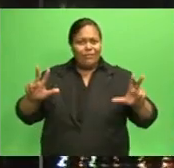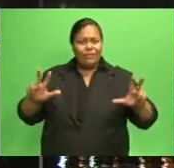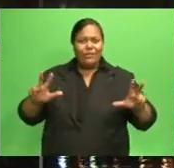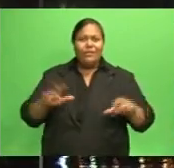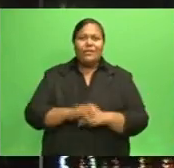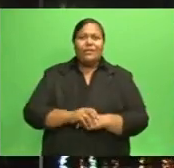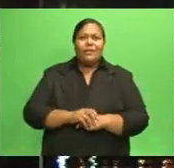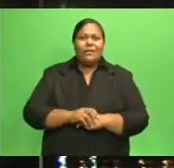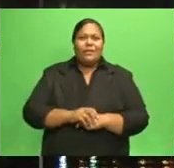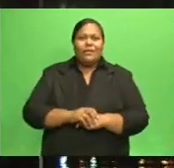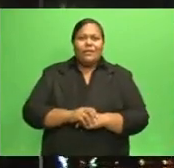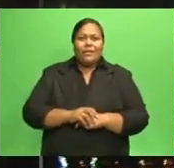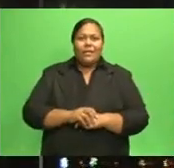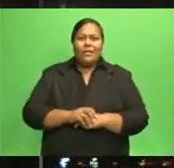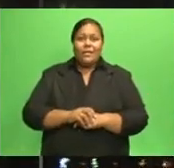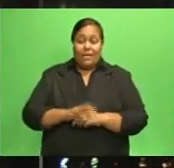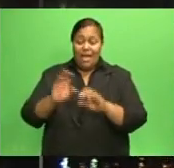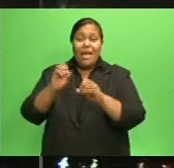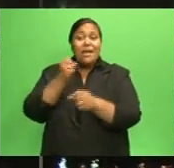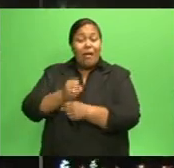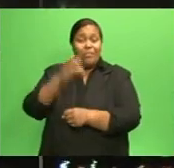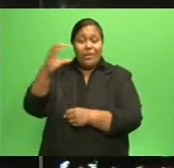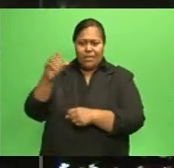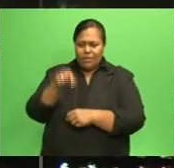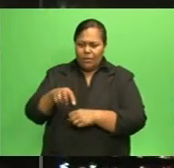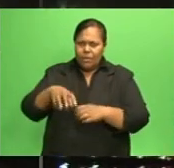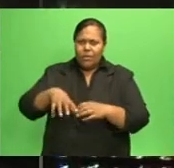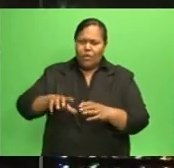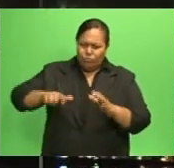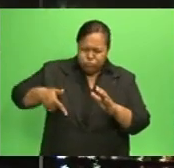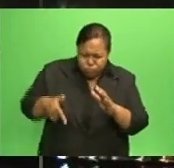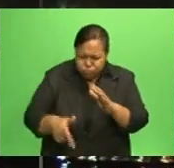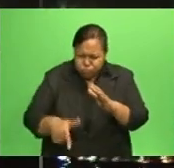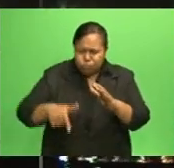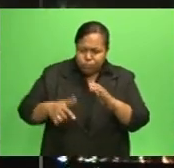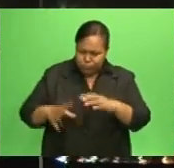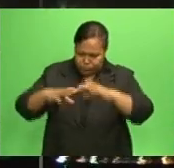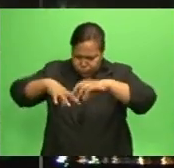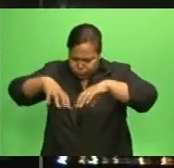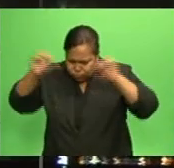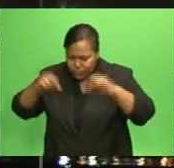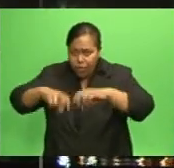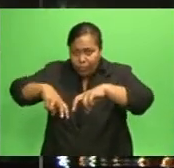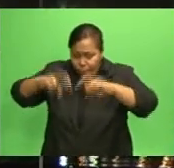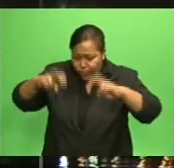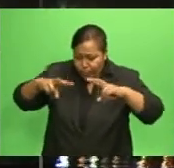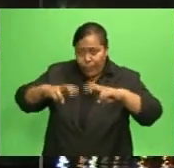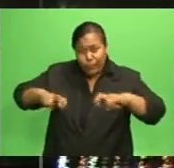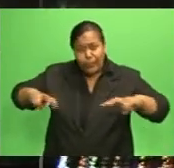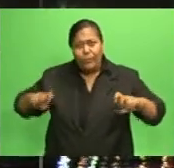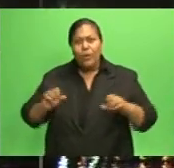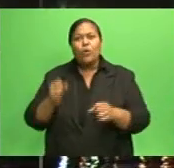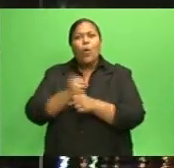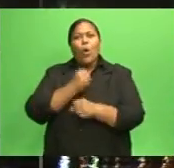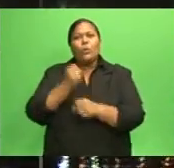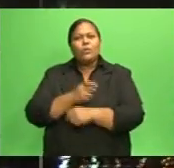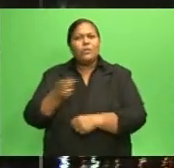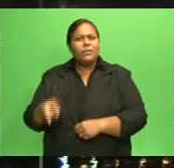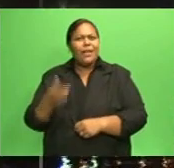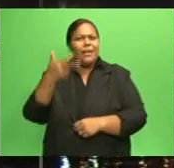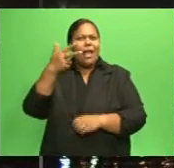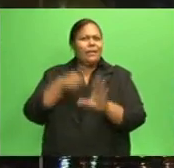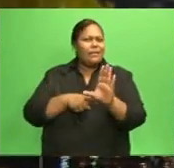Exploration Limited has been drilling and exploring for gold deposits in Virianu and Dongeloa for 9 years now, looking for